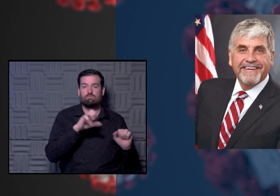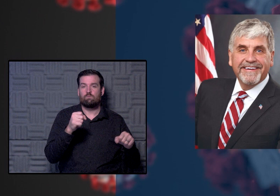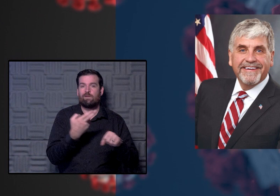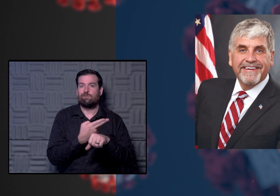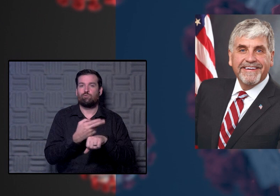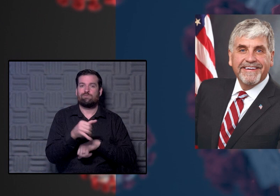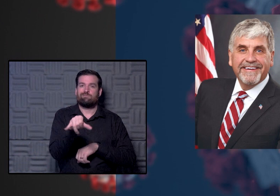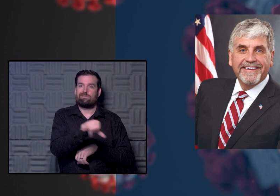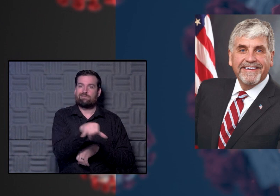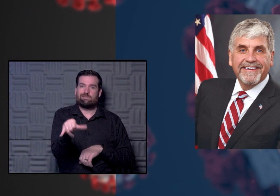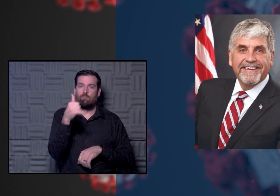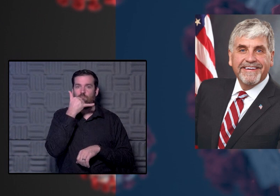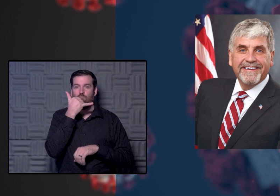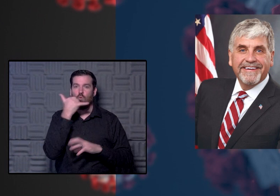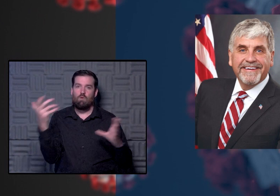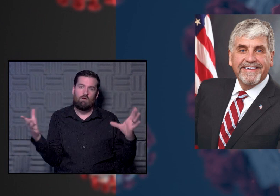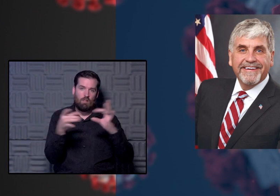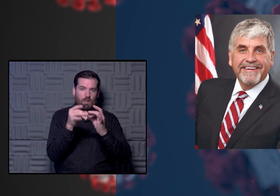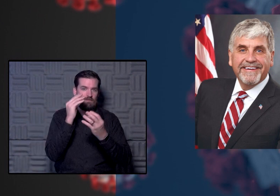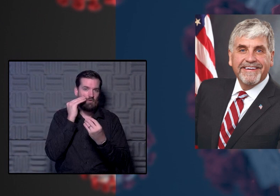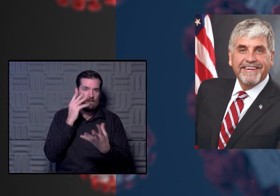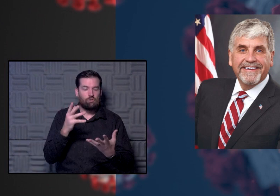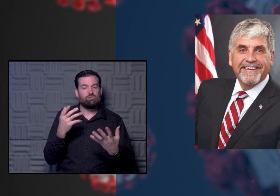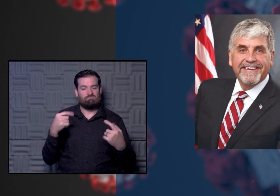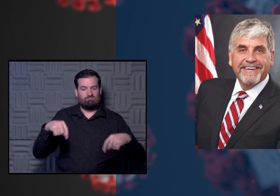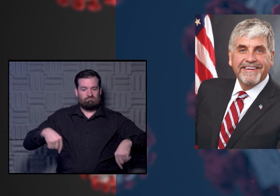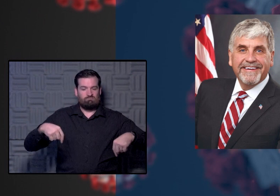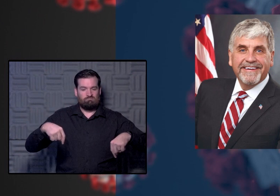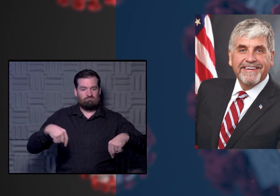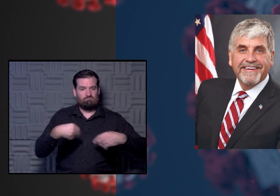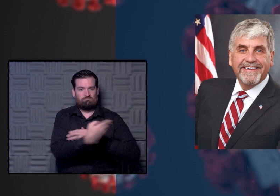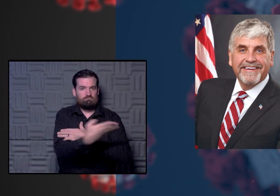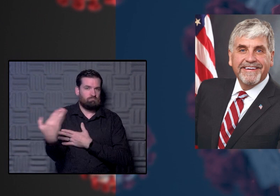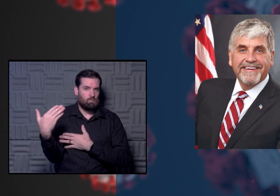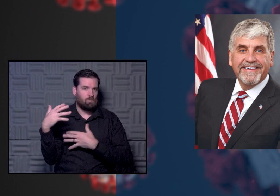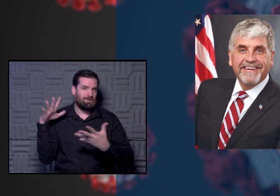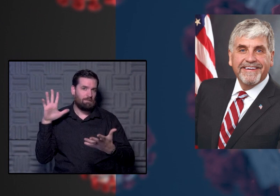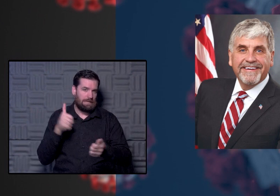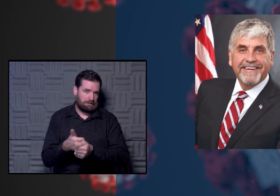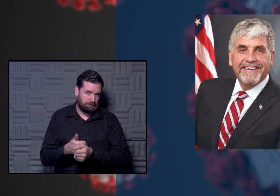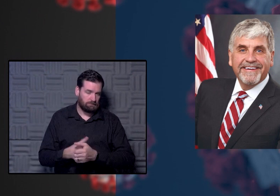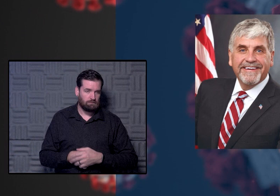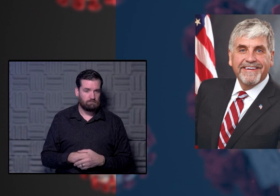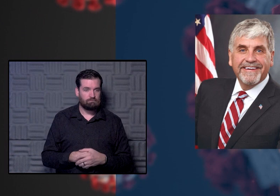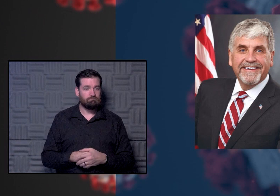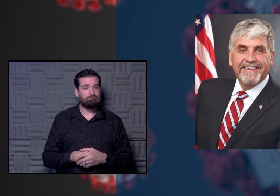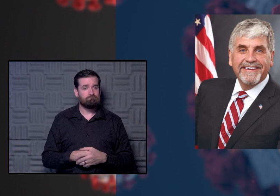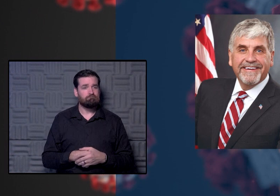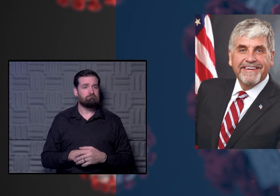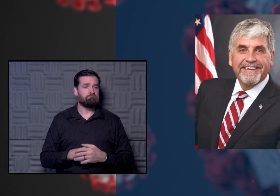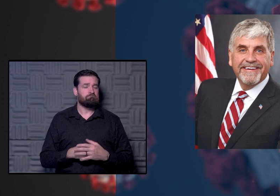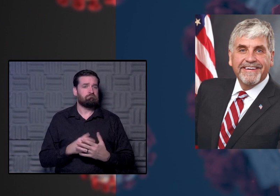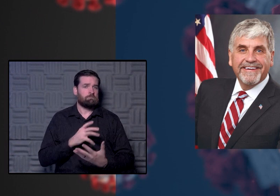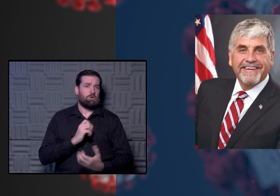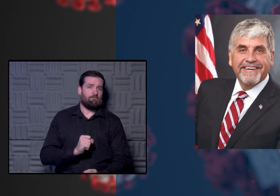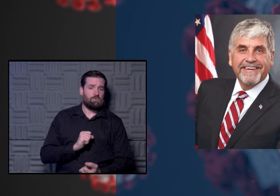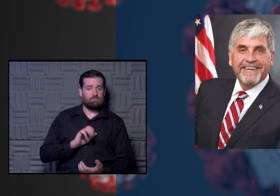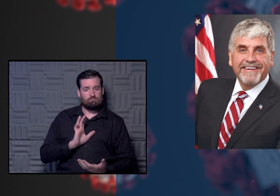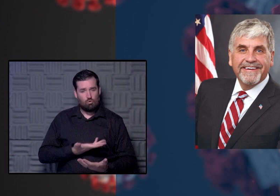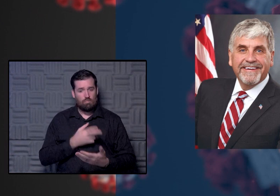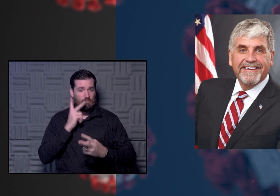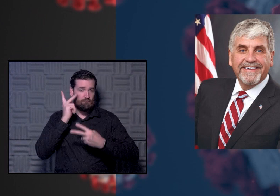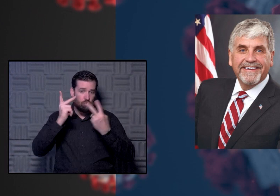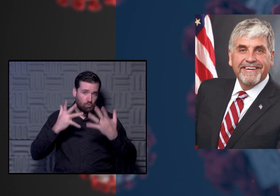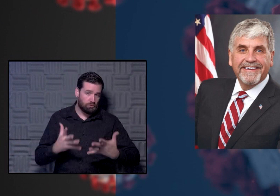the same phone and connection information as you do for these morning updates. We are confident for all of our viewers